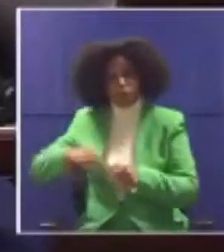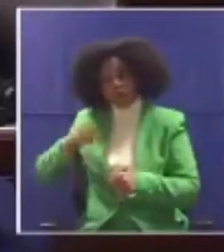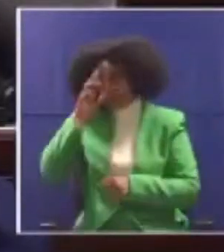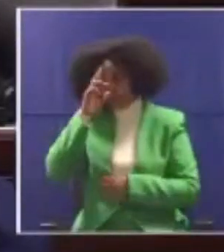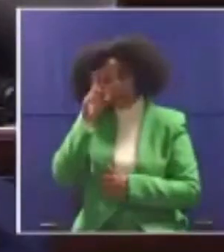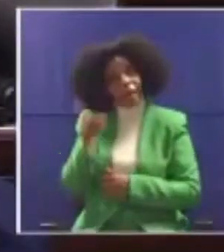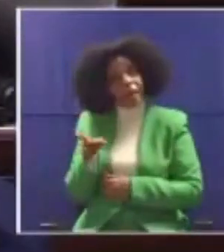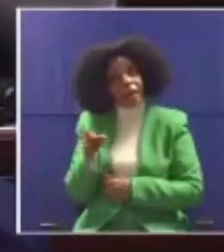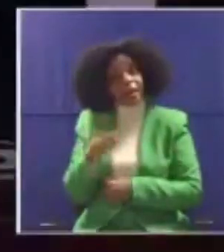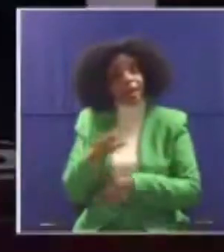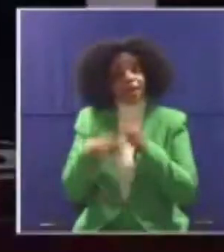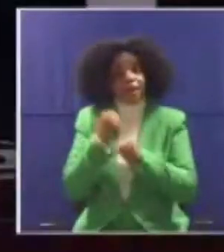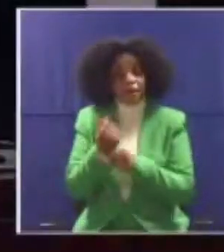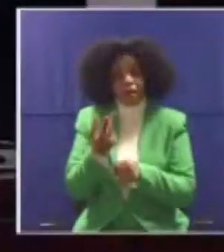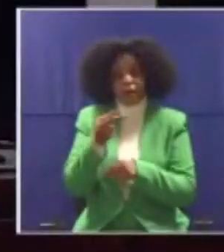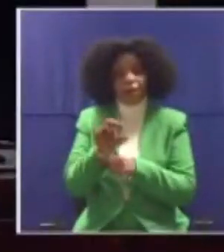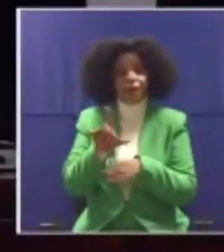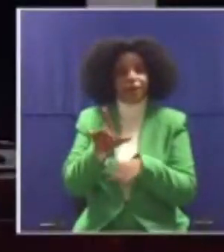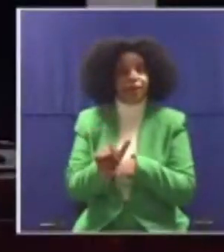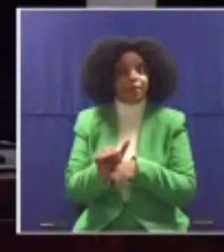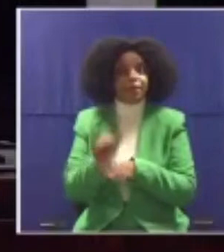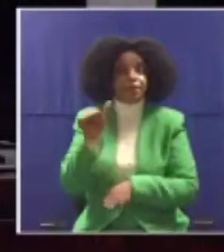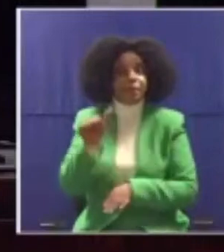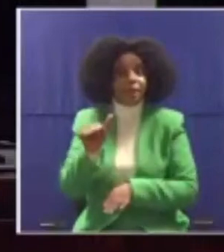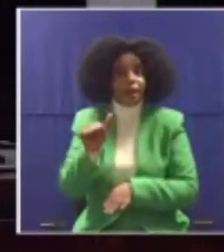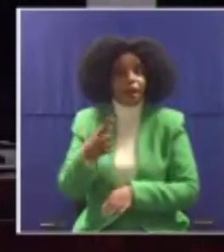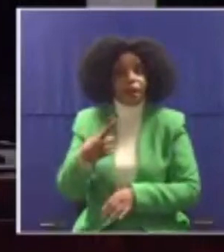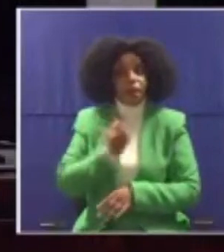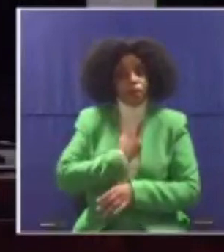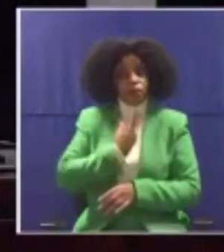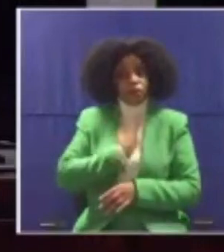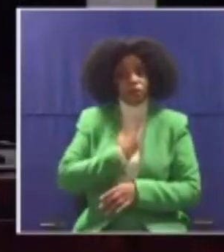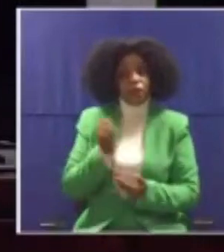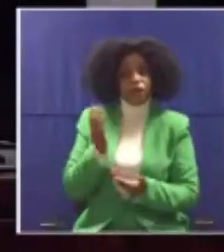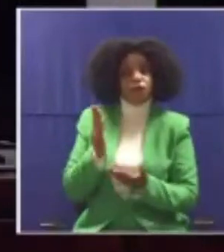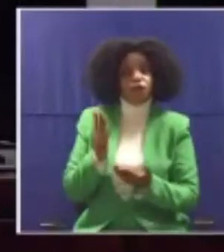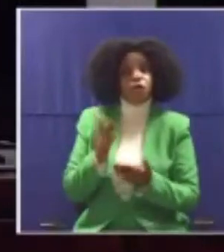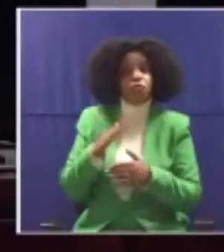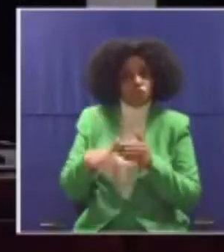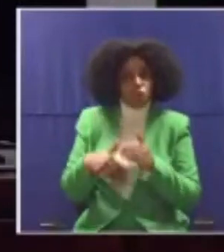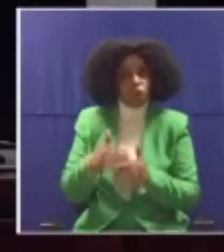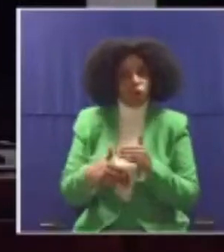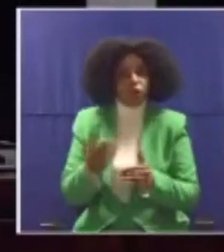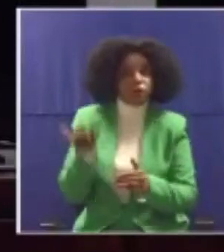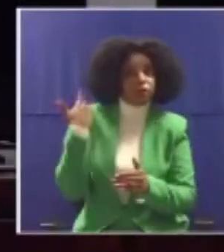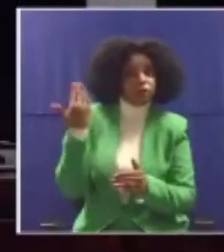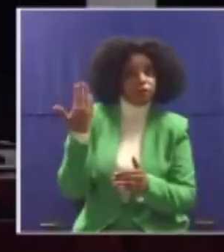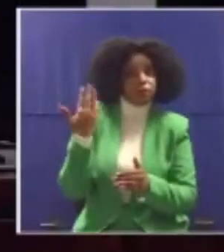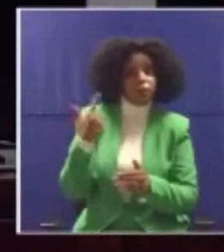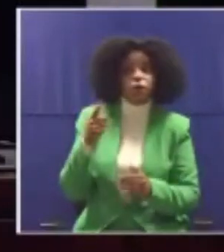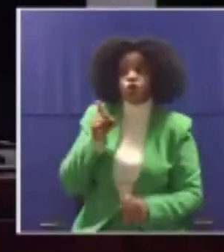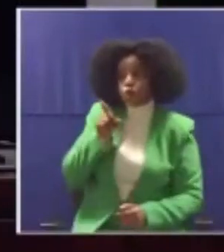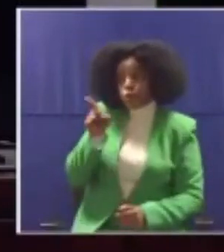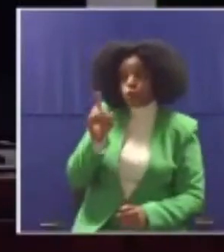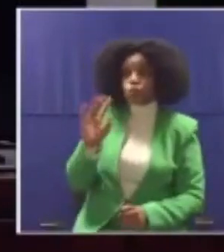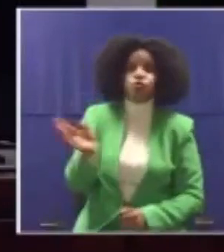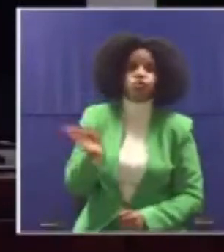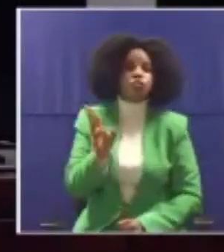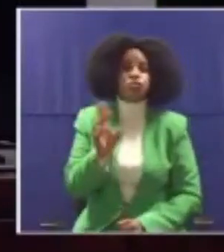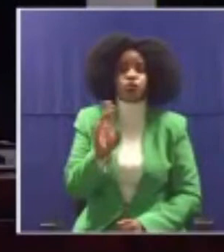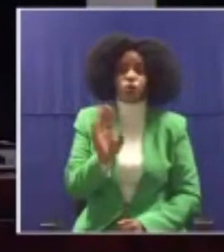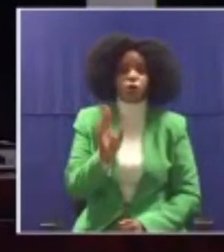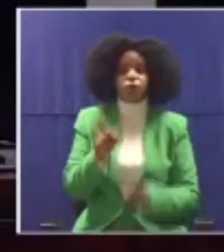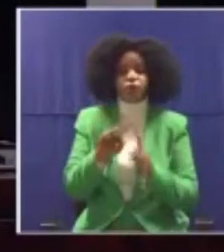myself and Honorable Singh were leading that process. So all I'm saying, it's not new, I'm just saying,